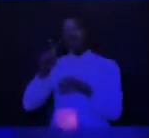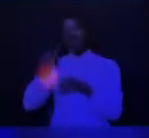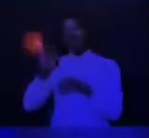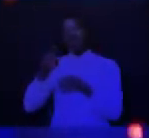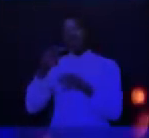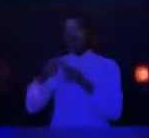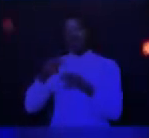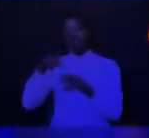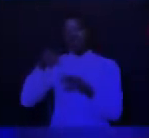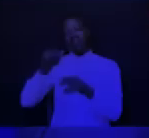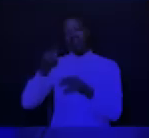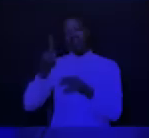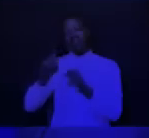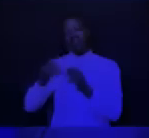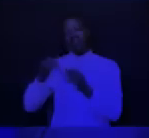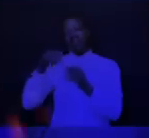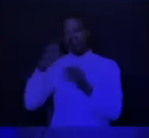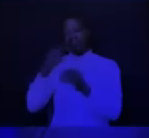Padama